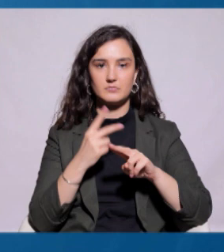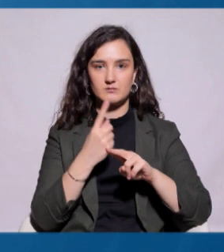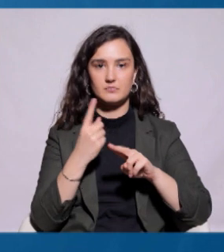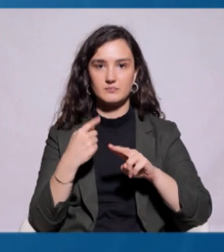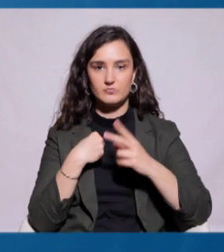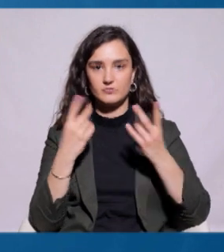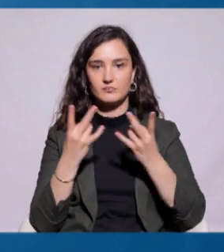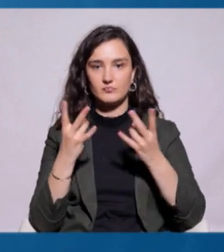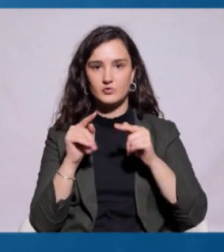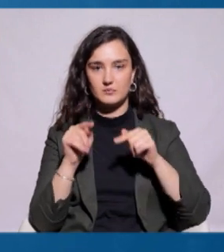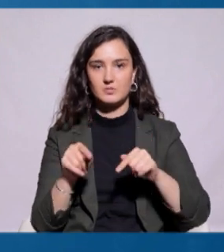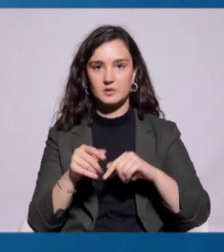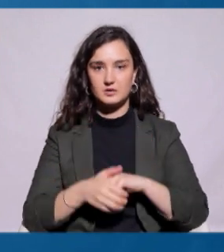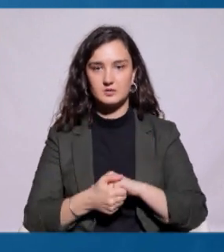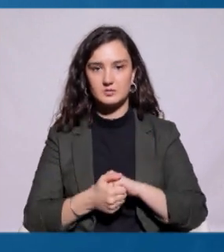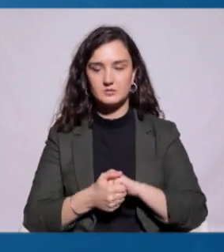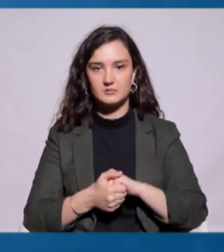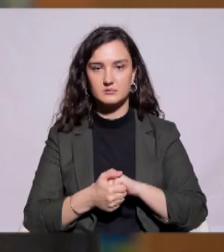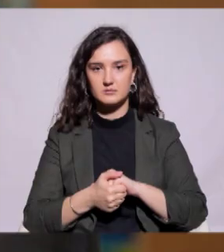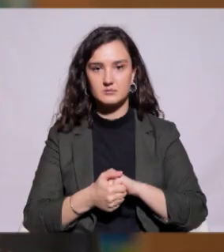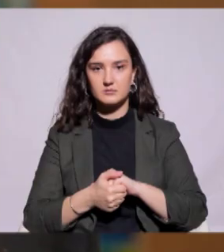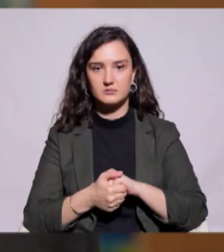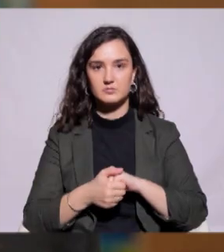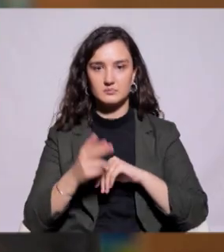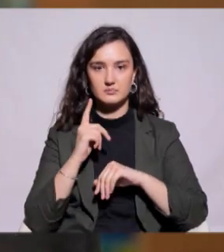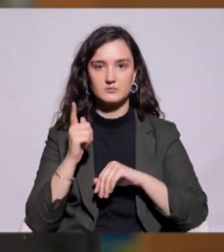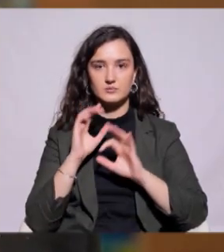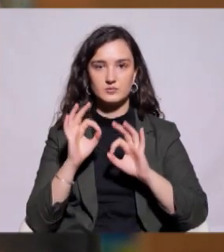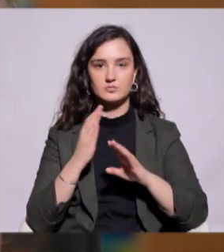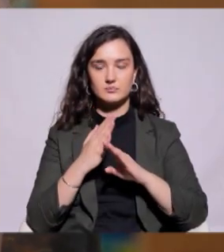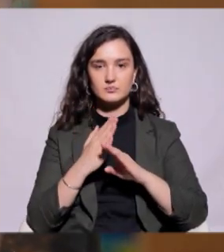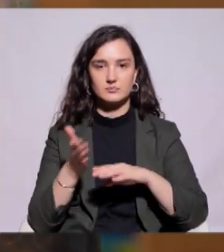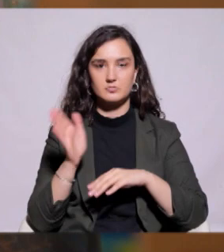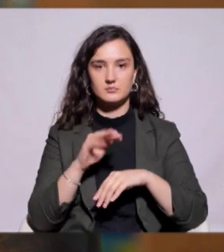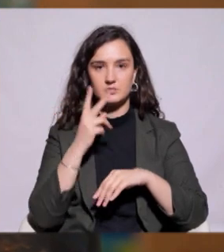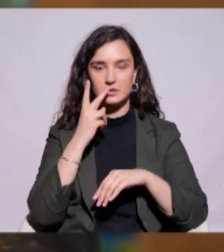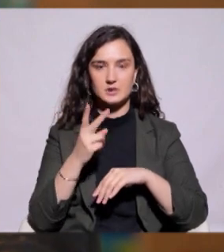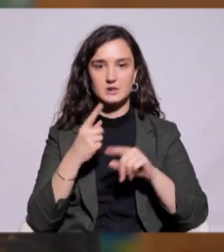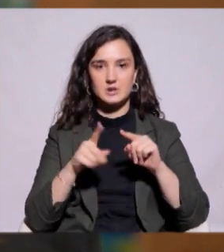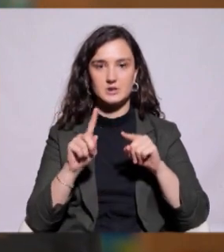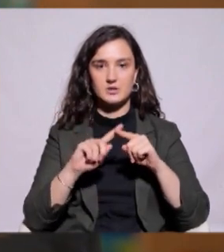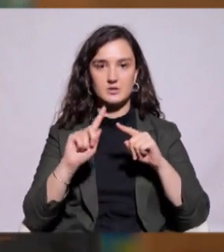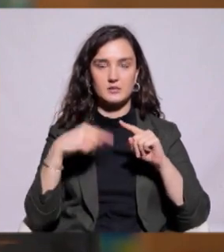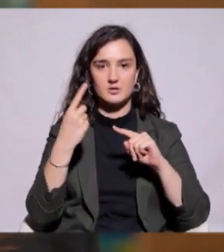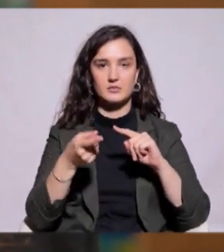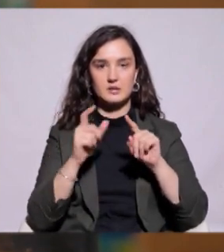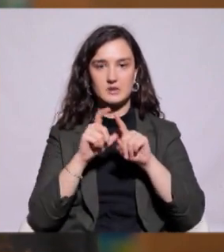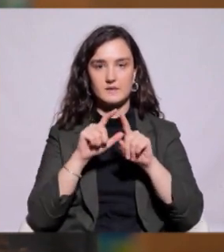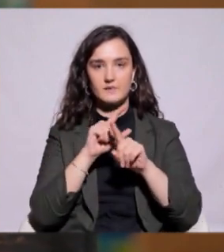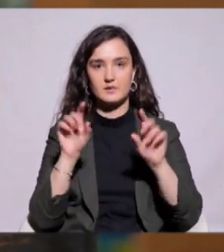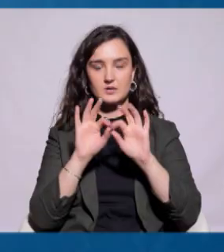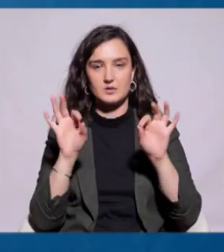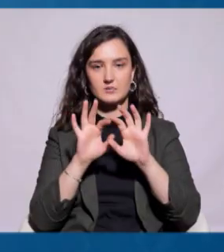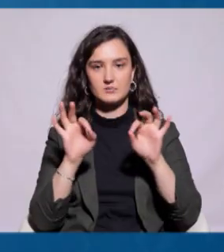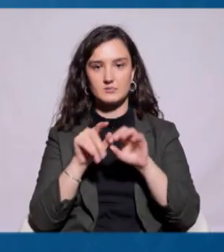one that we need here. Let's check, and yes, we are right. Let's see another definition.